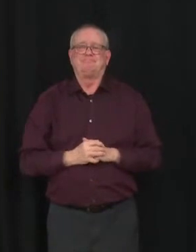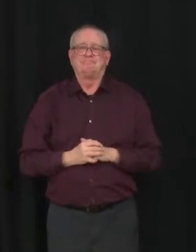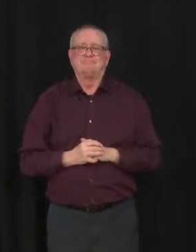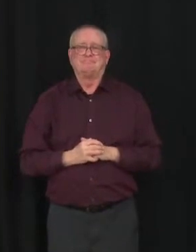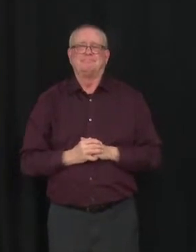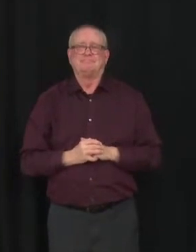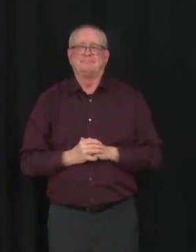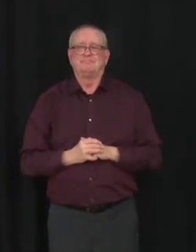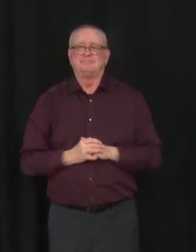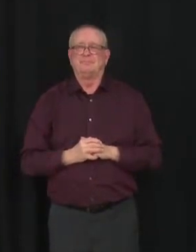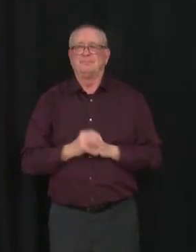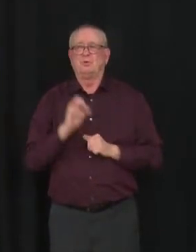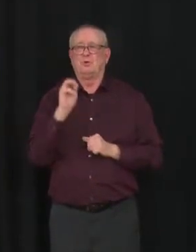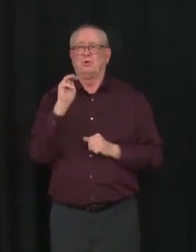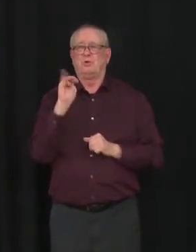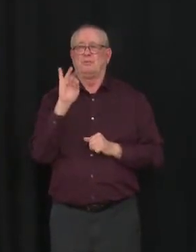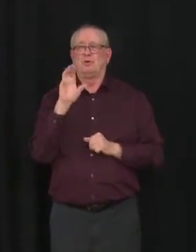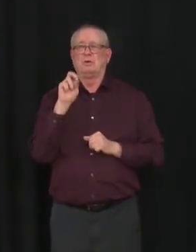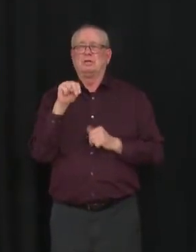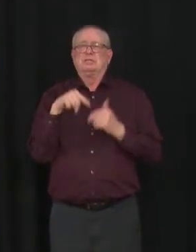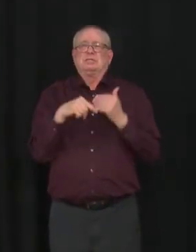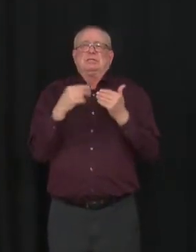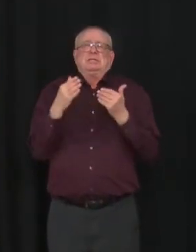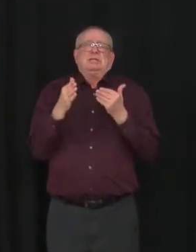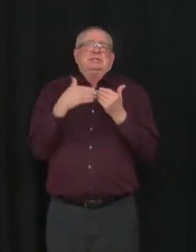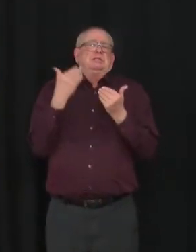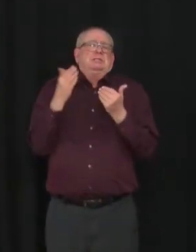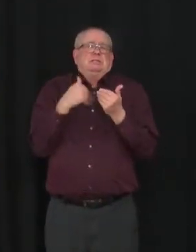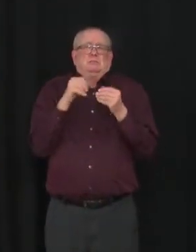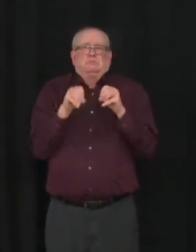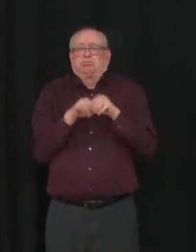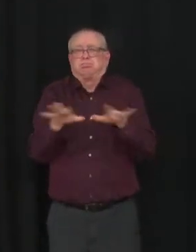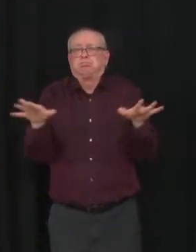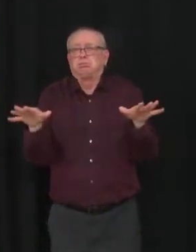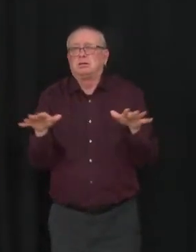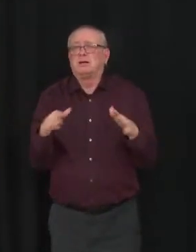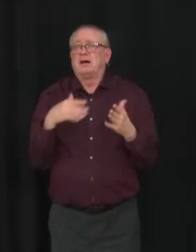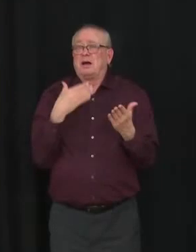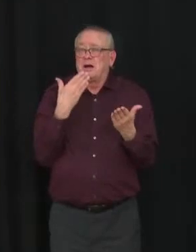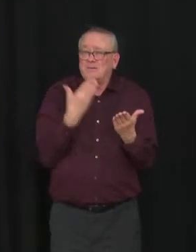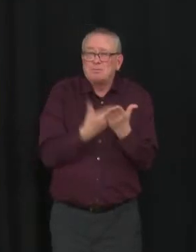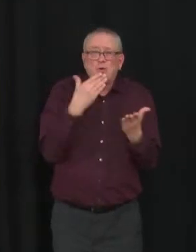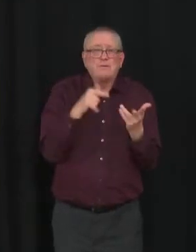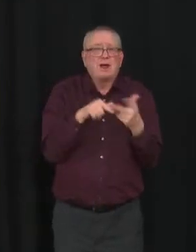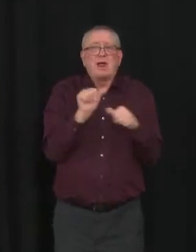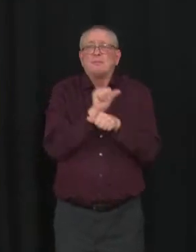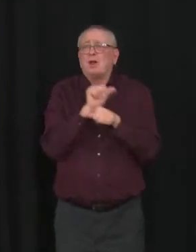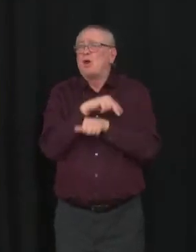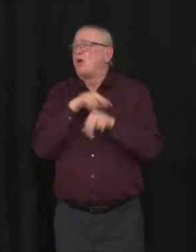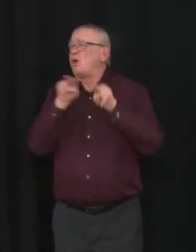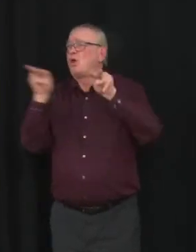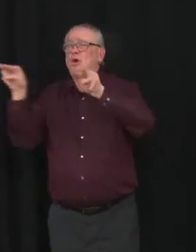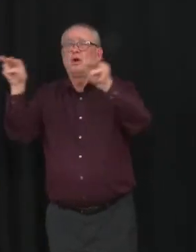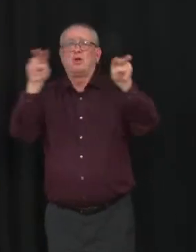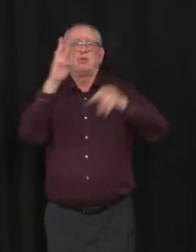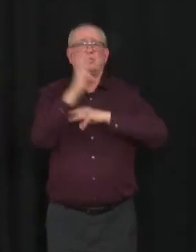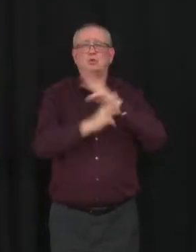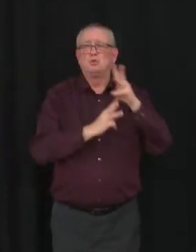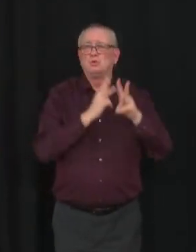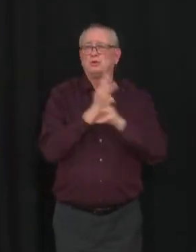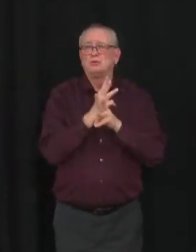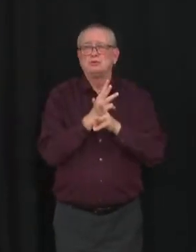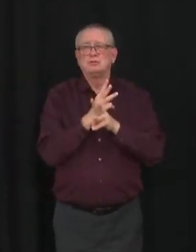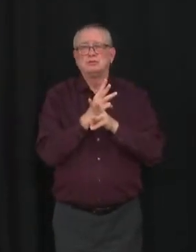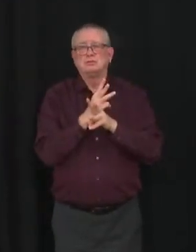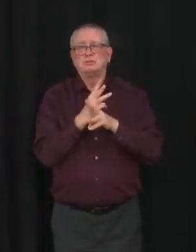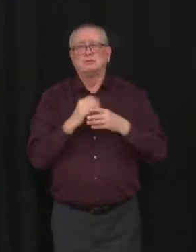Omicron is highly transmissible, with data here and around the world showing that case counts of this variant are doubling every 2 to 3